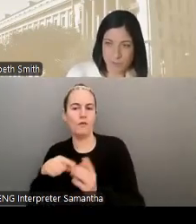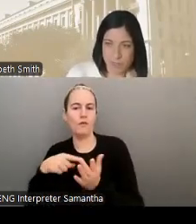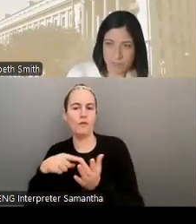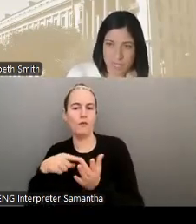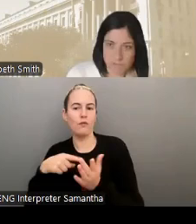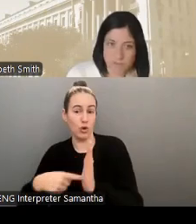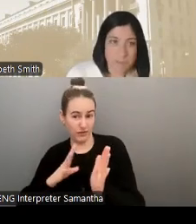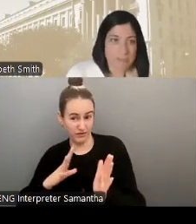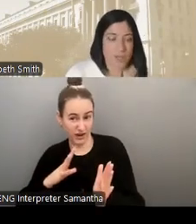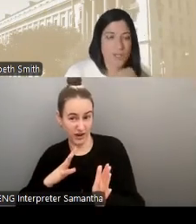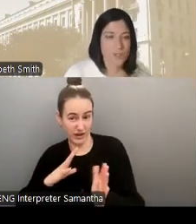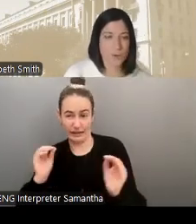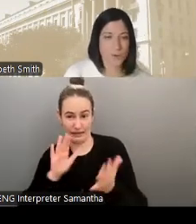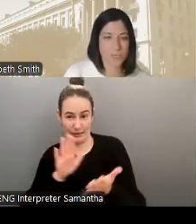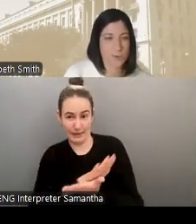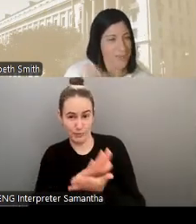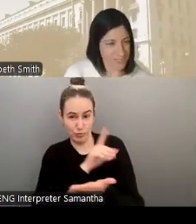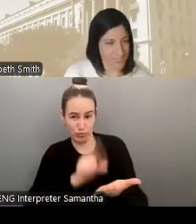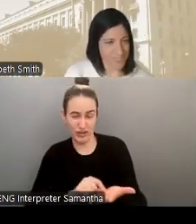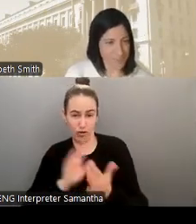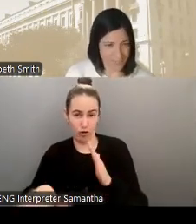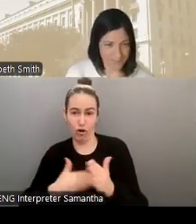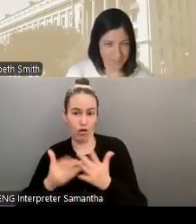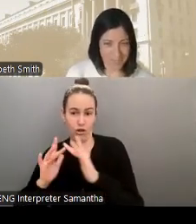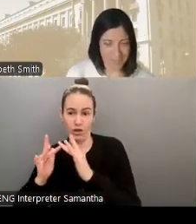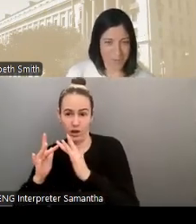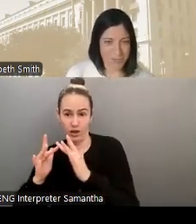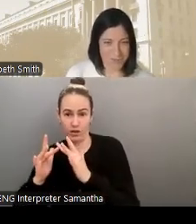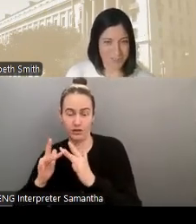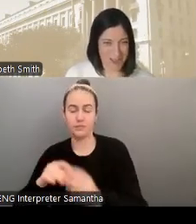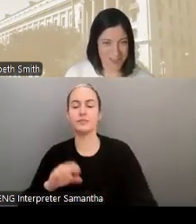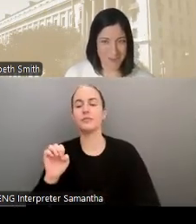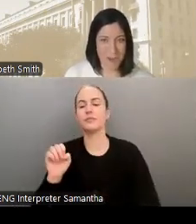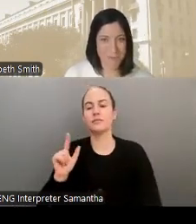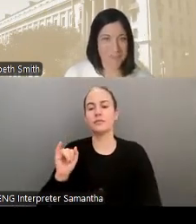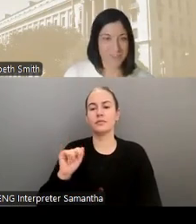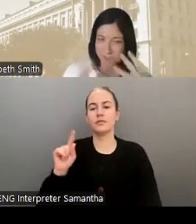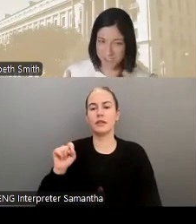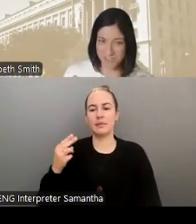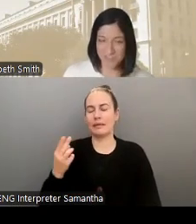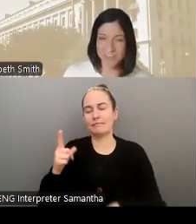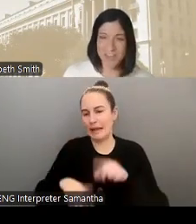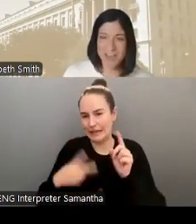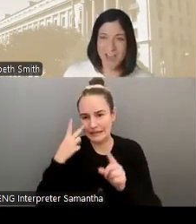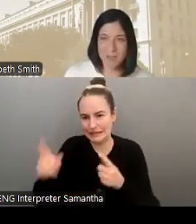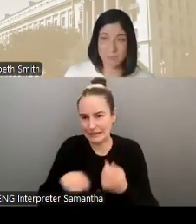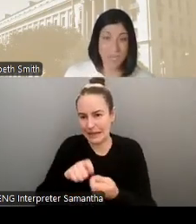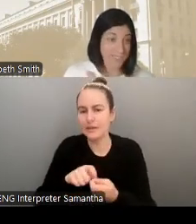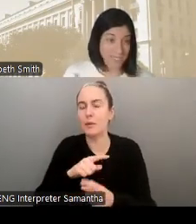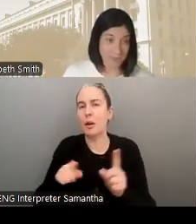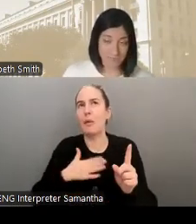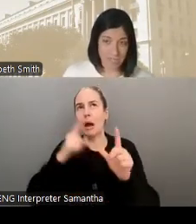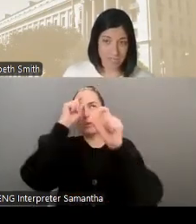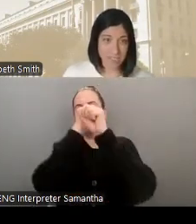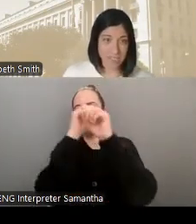not use a paper timesheet. So without seeing specifically what you're talking about, but in generalization,